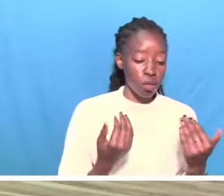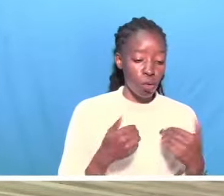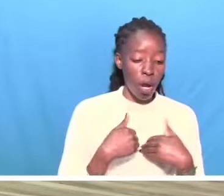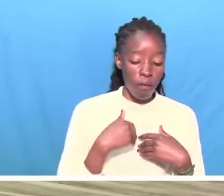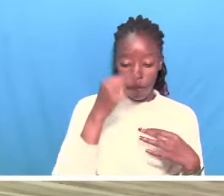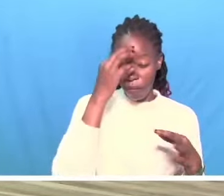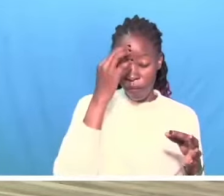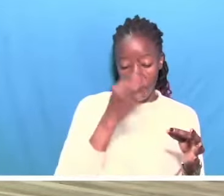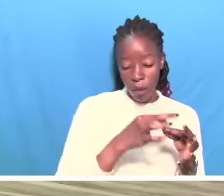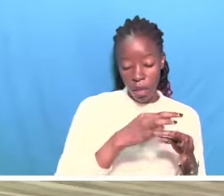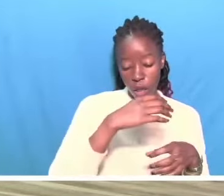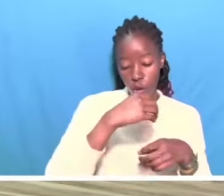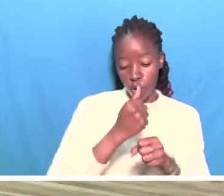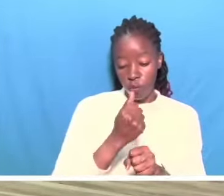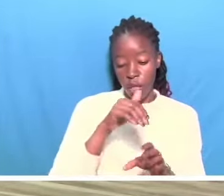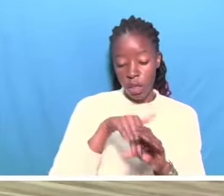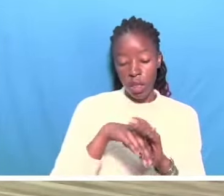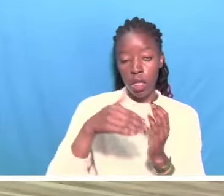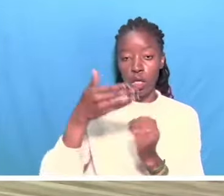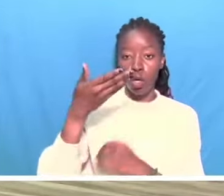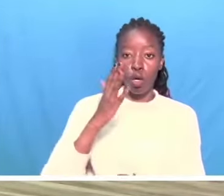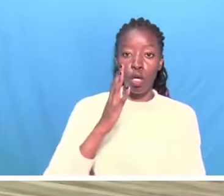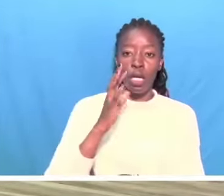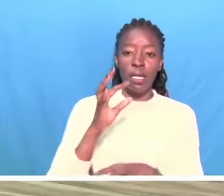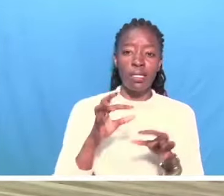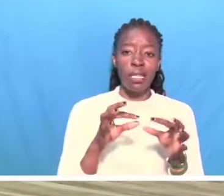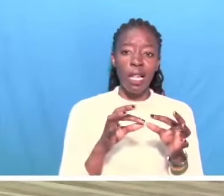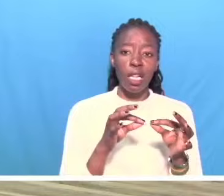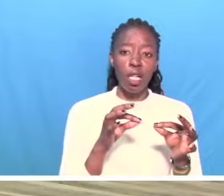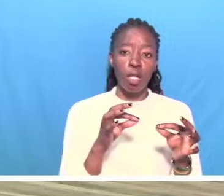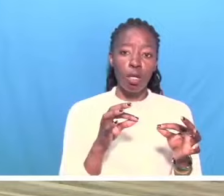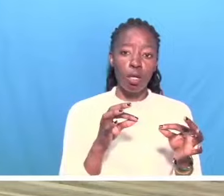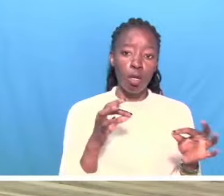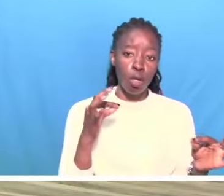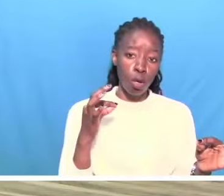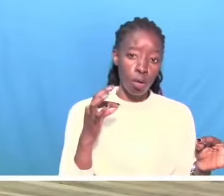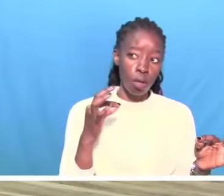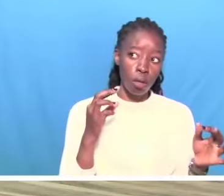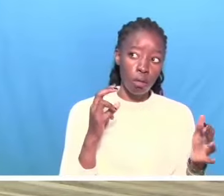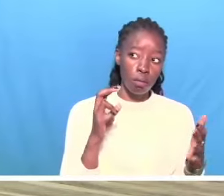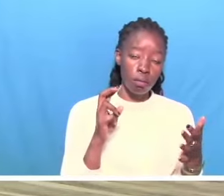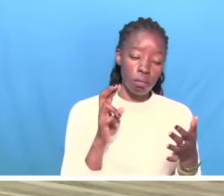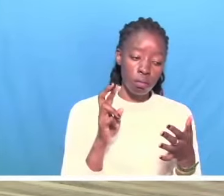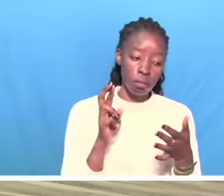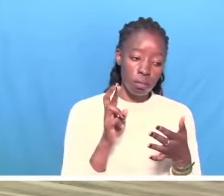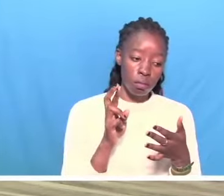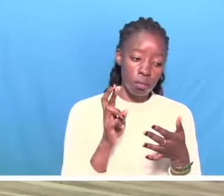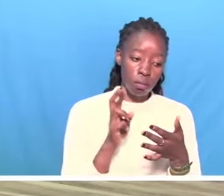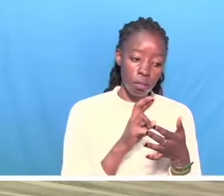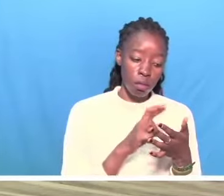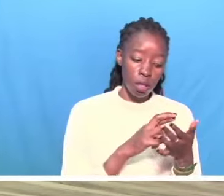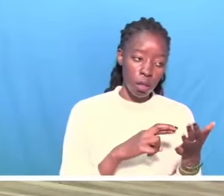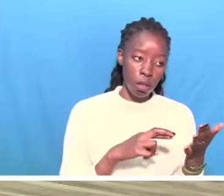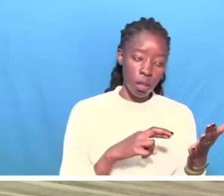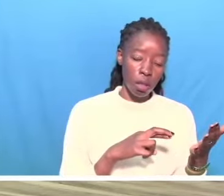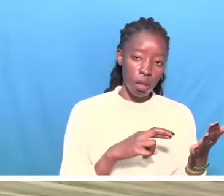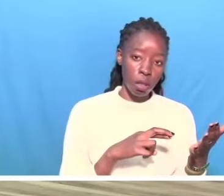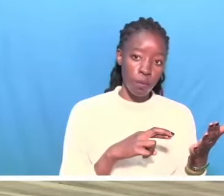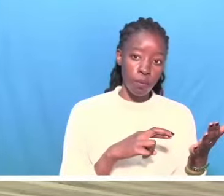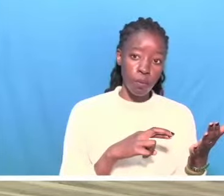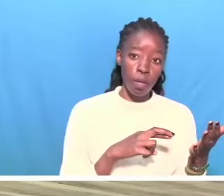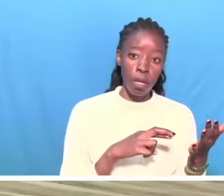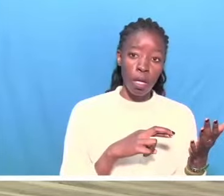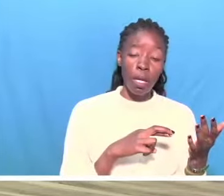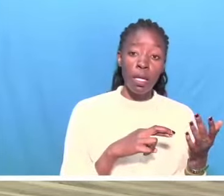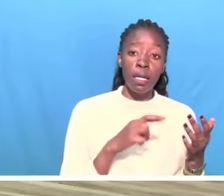today, it's a long reading, a long one, because although the reader just did three